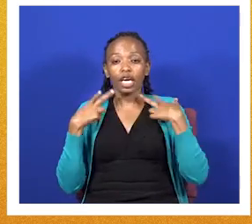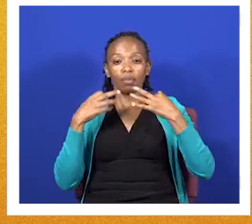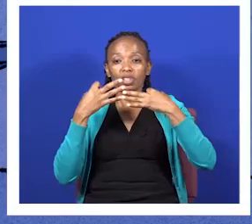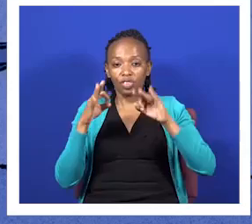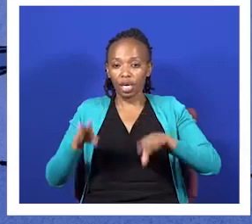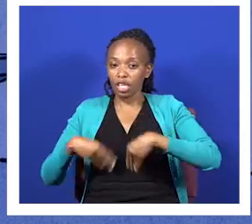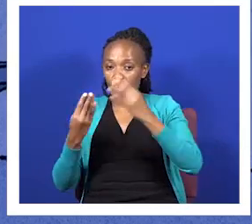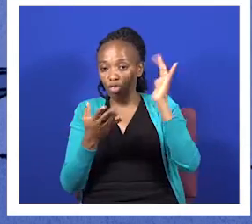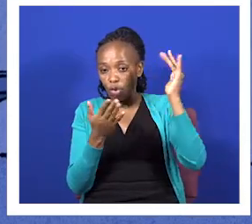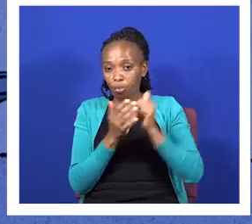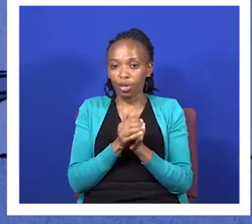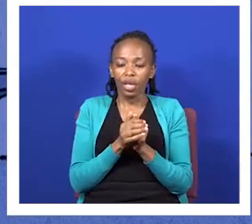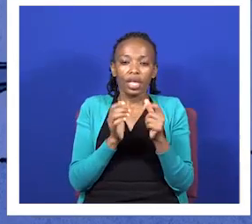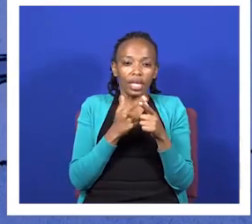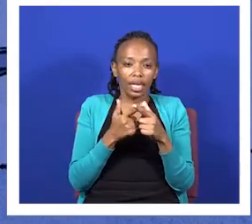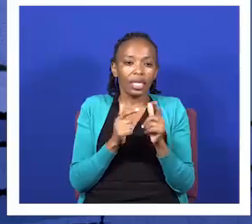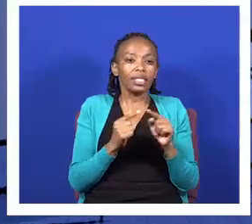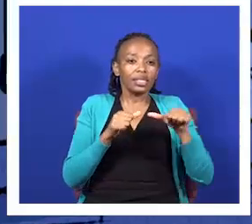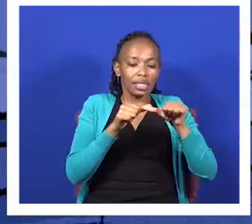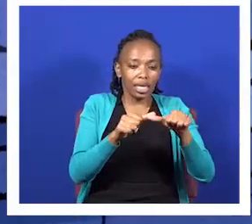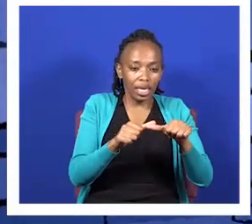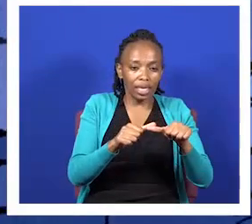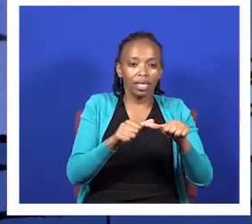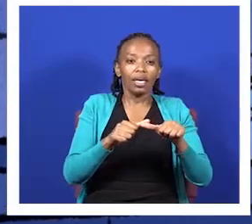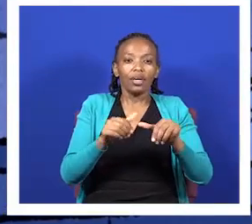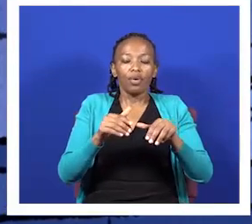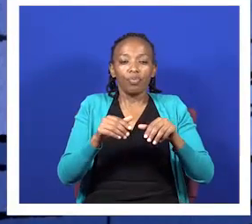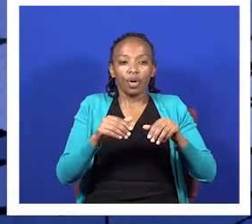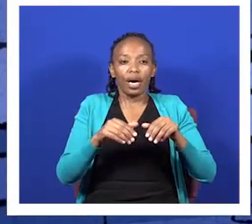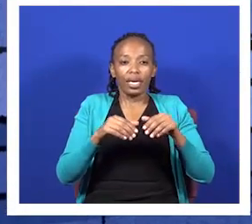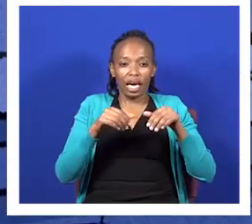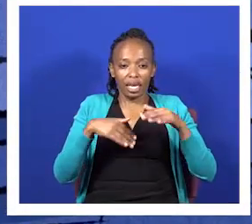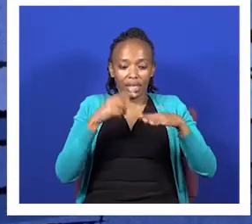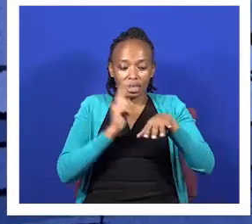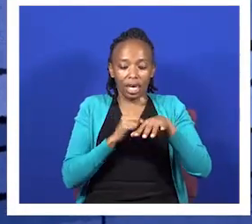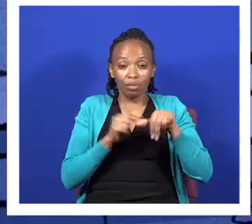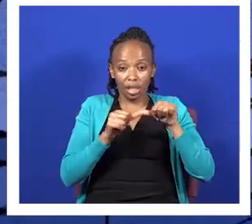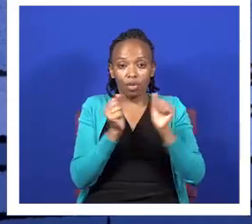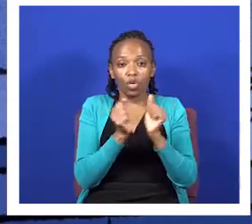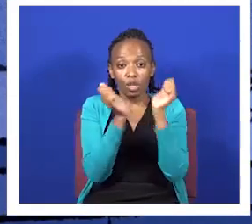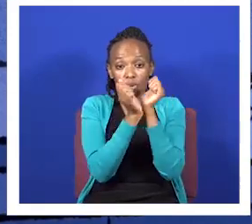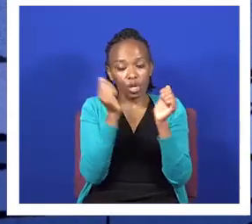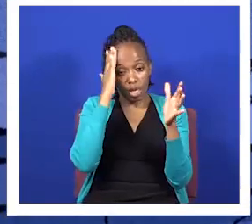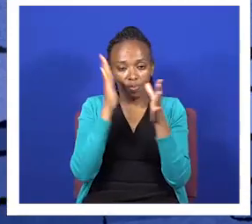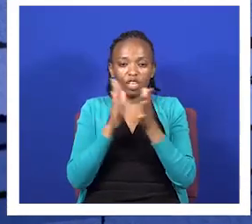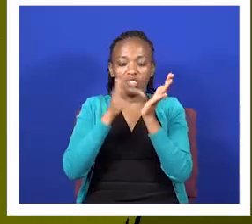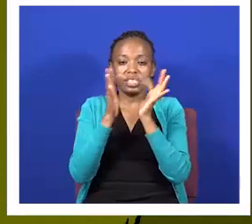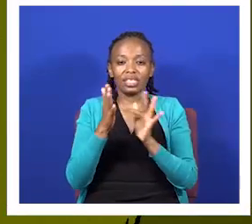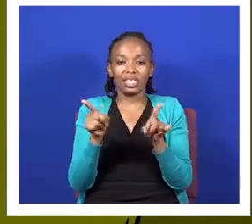give them hope. We're not sure how long Onesimus was with Paul, but we do know that after spending time with Paul, Onesimus believed in Jesus